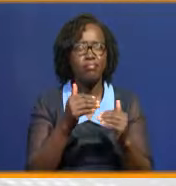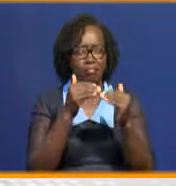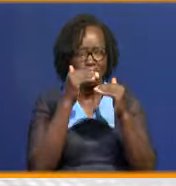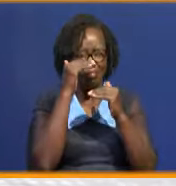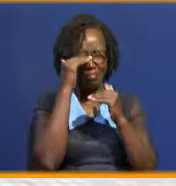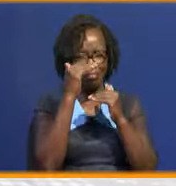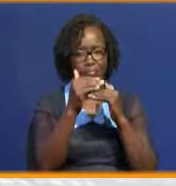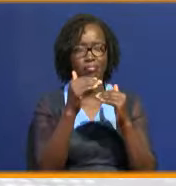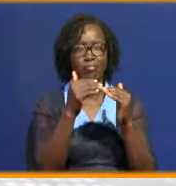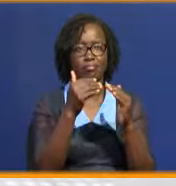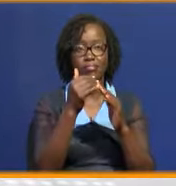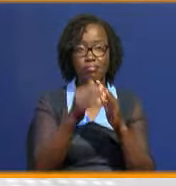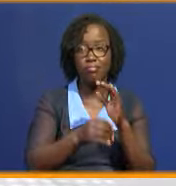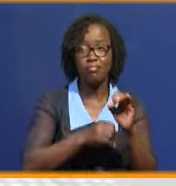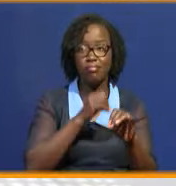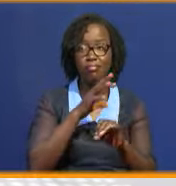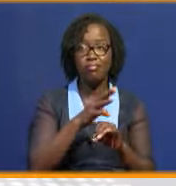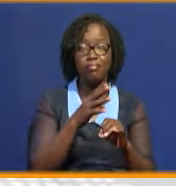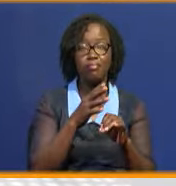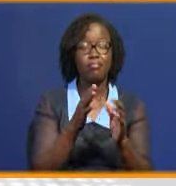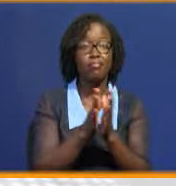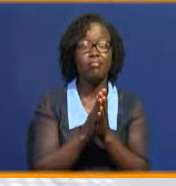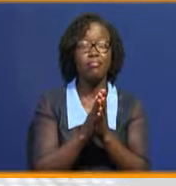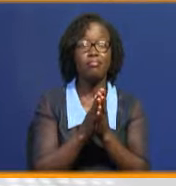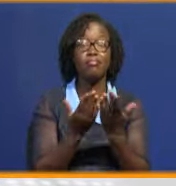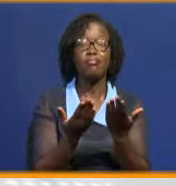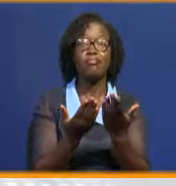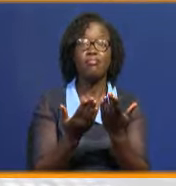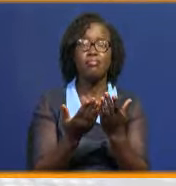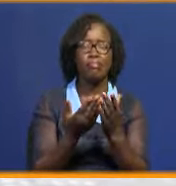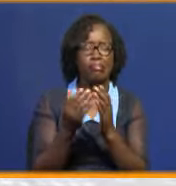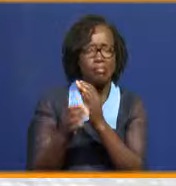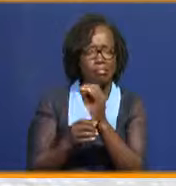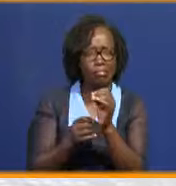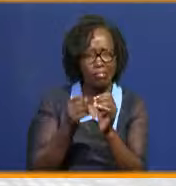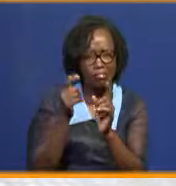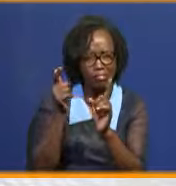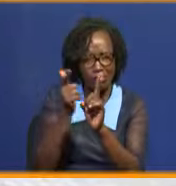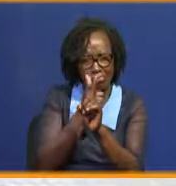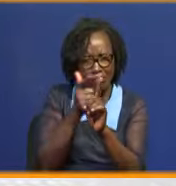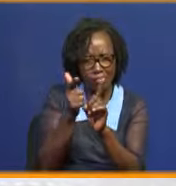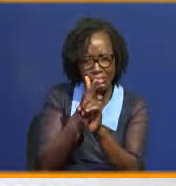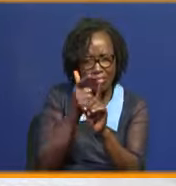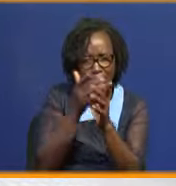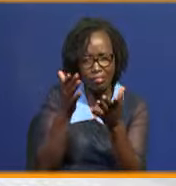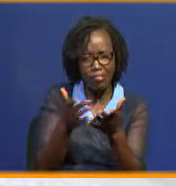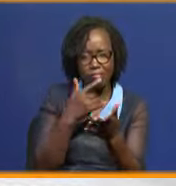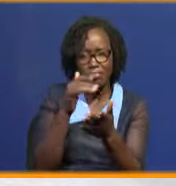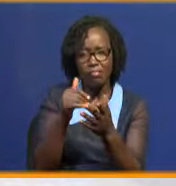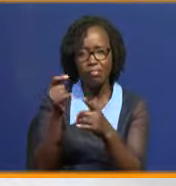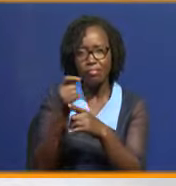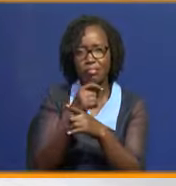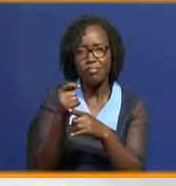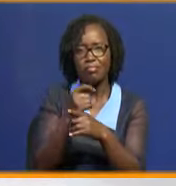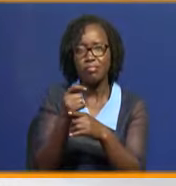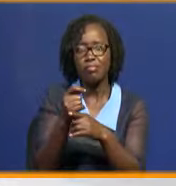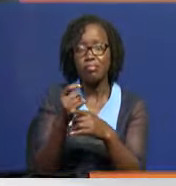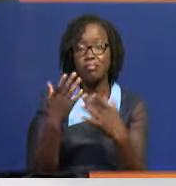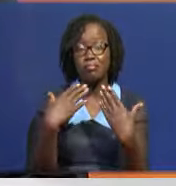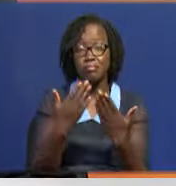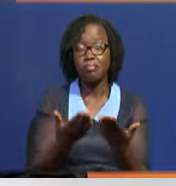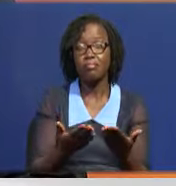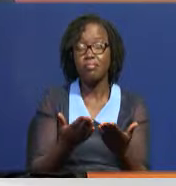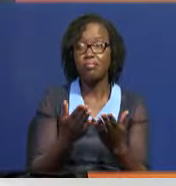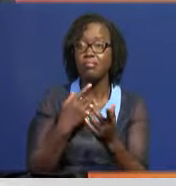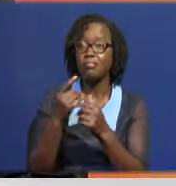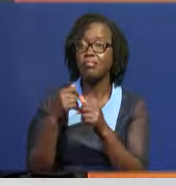films being produced to come up and shoot here and boost also the creative economy, as well as also train the local crew. Well, when you